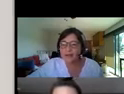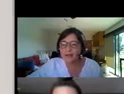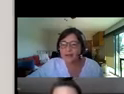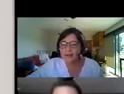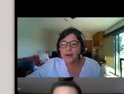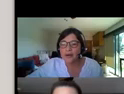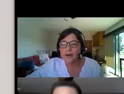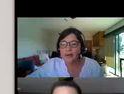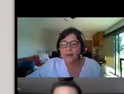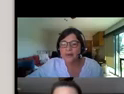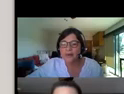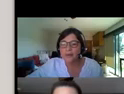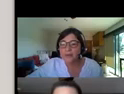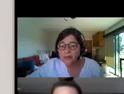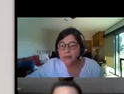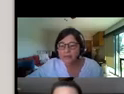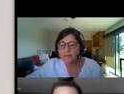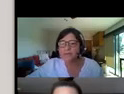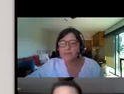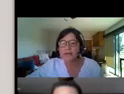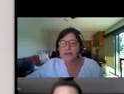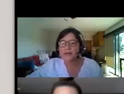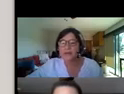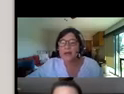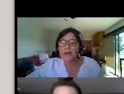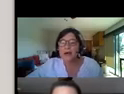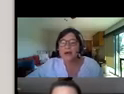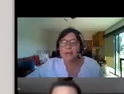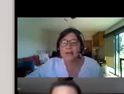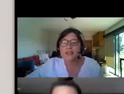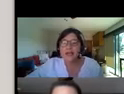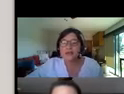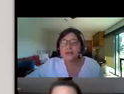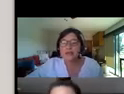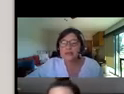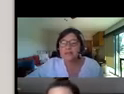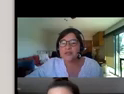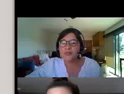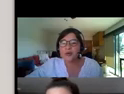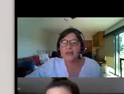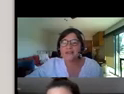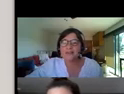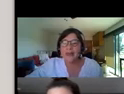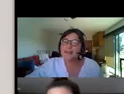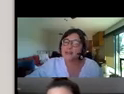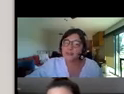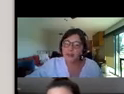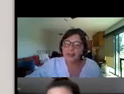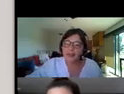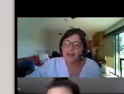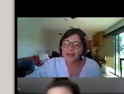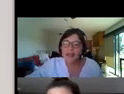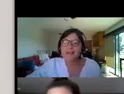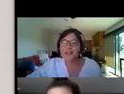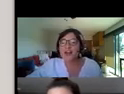few who are recent arrivals from Mexico, but in general they seem to equate Spanish